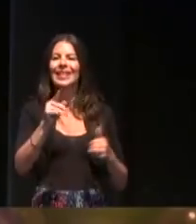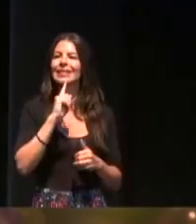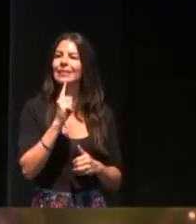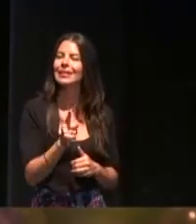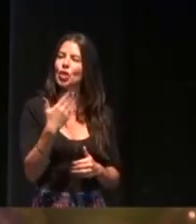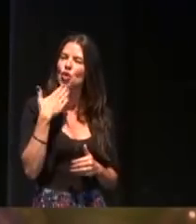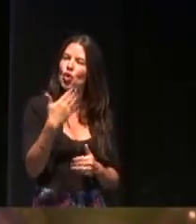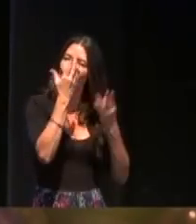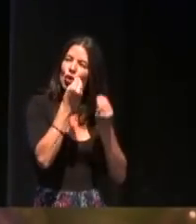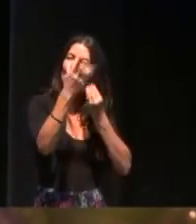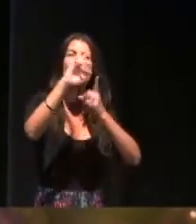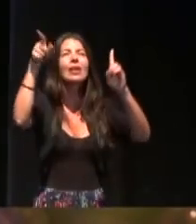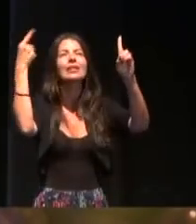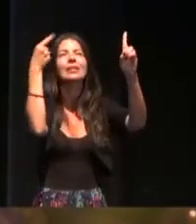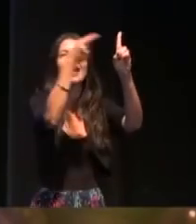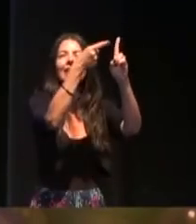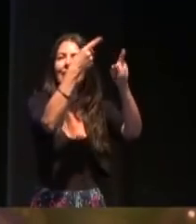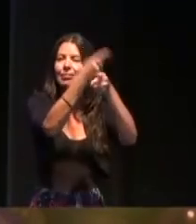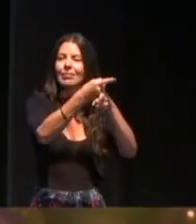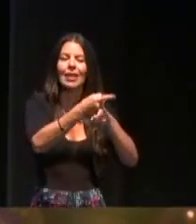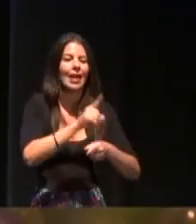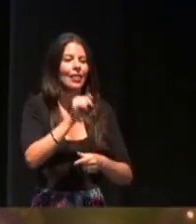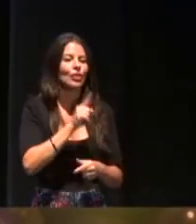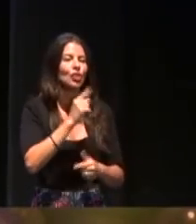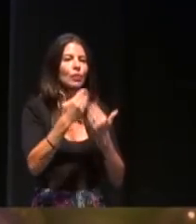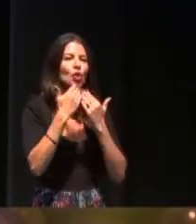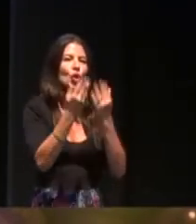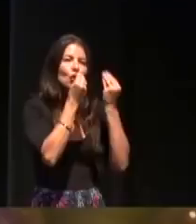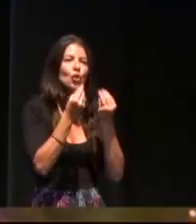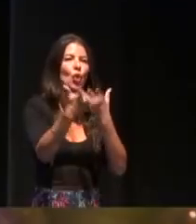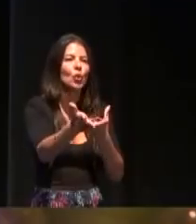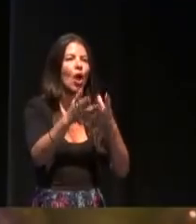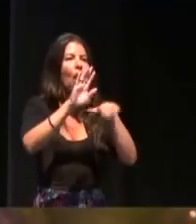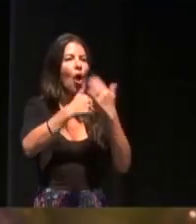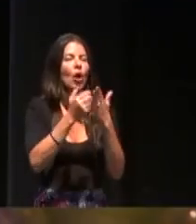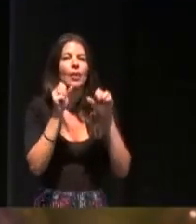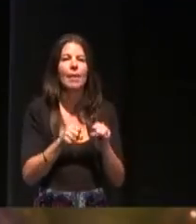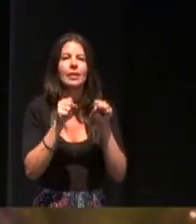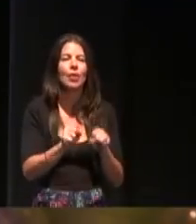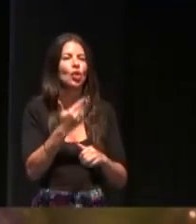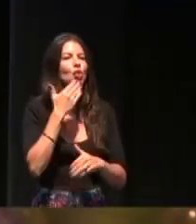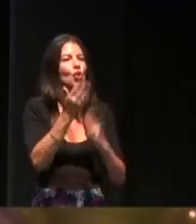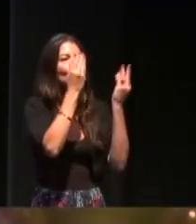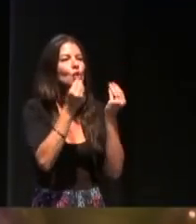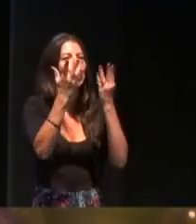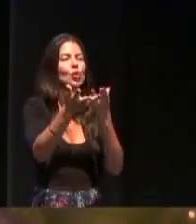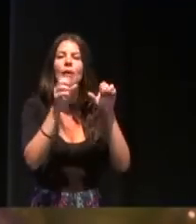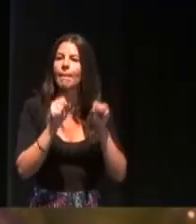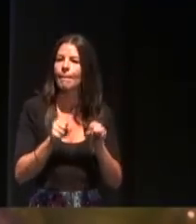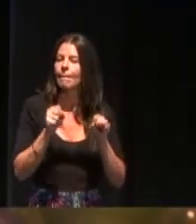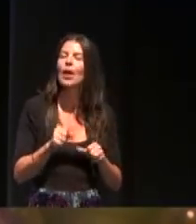There's some good news. There's a destiny there within you. But there's some good news about the possibilities. There's good news about